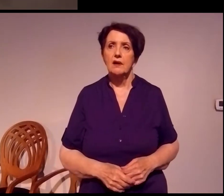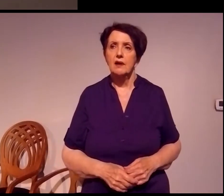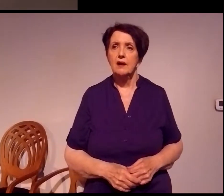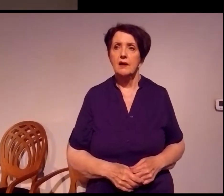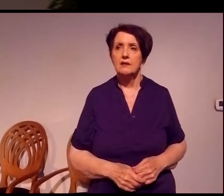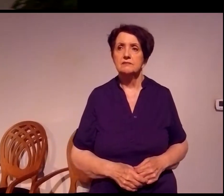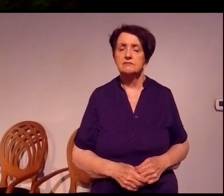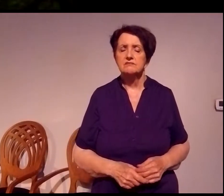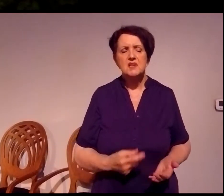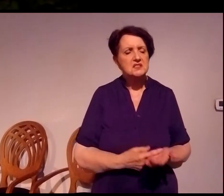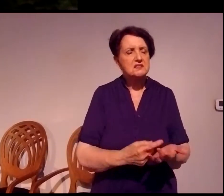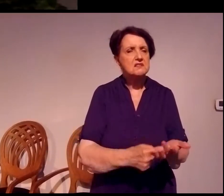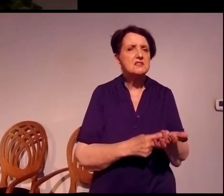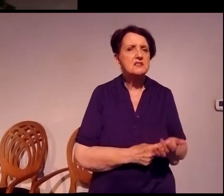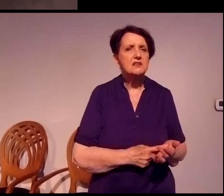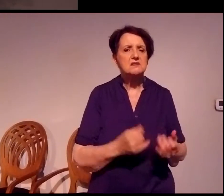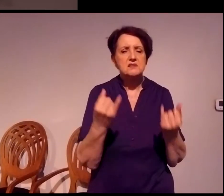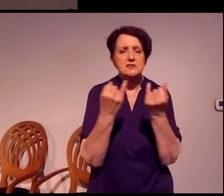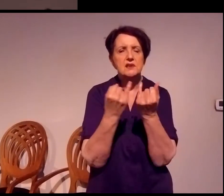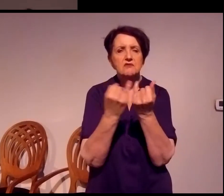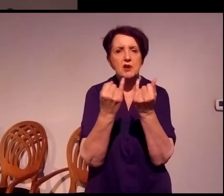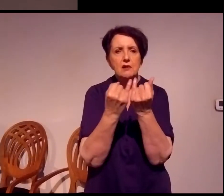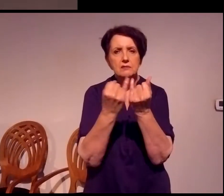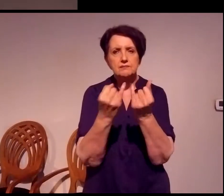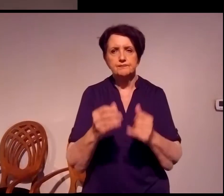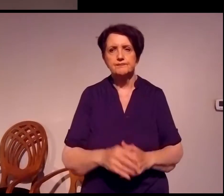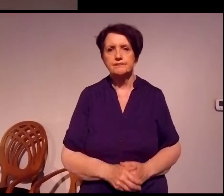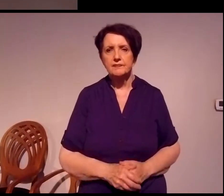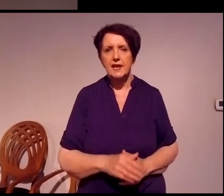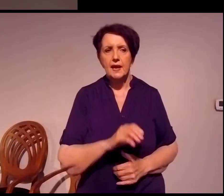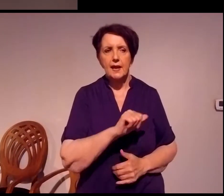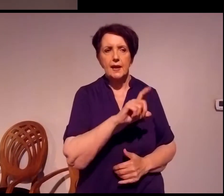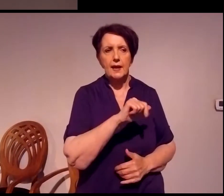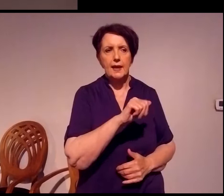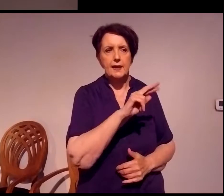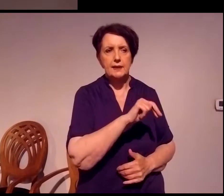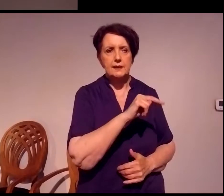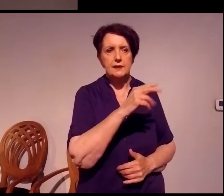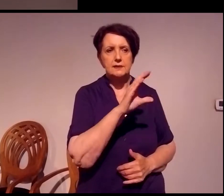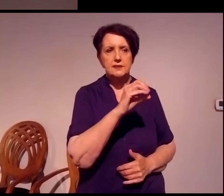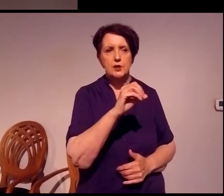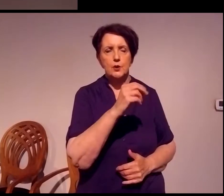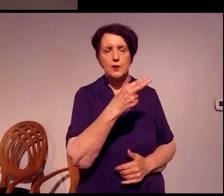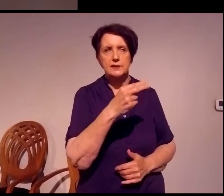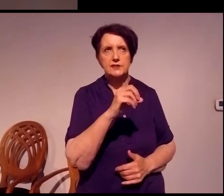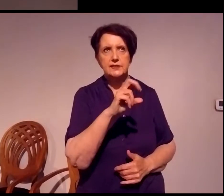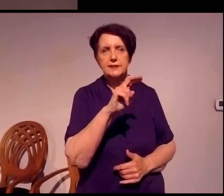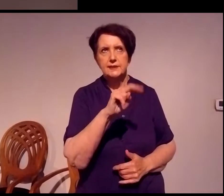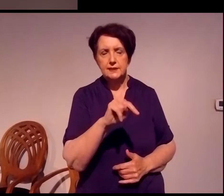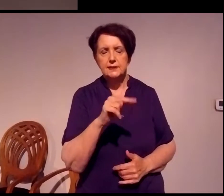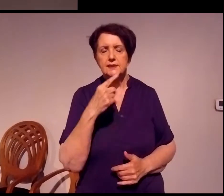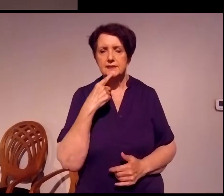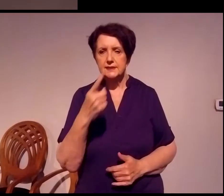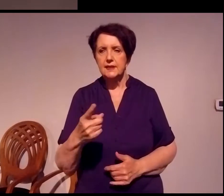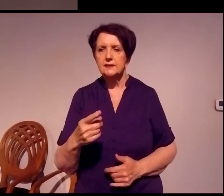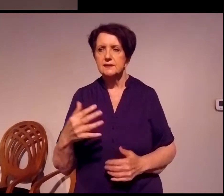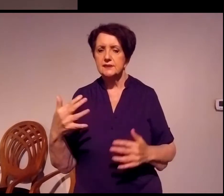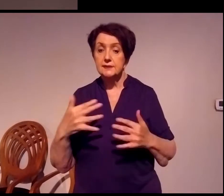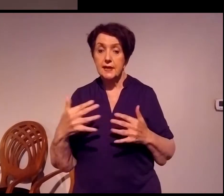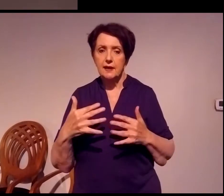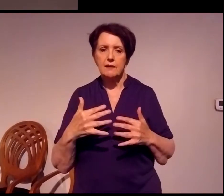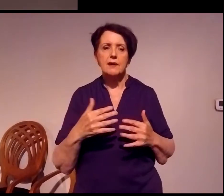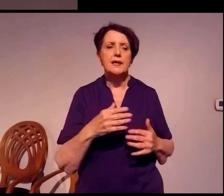So let's talk about self-talk. Alan Cohen says, scared and sacred are spelled with the same